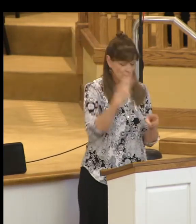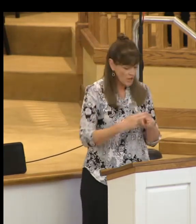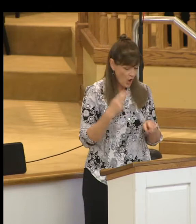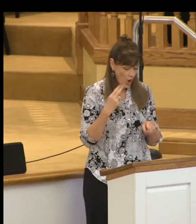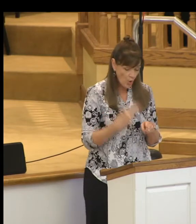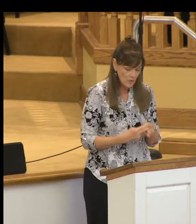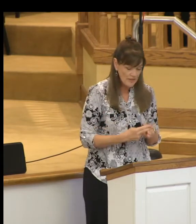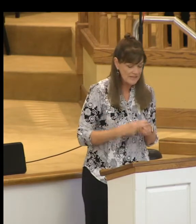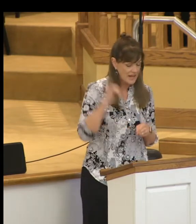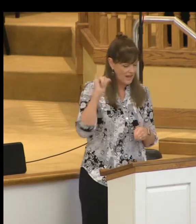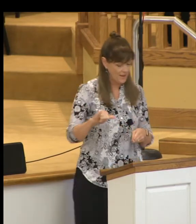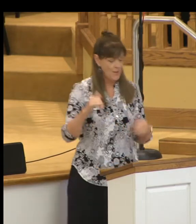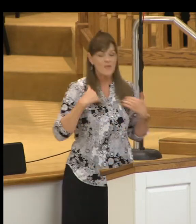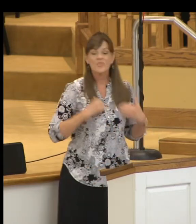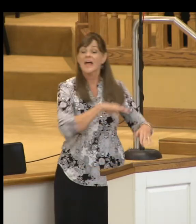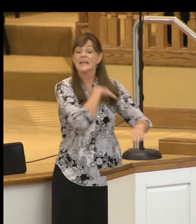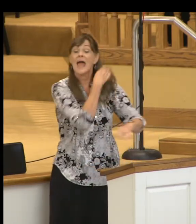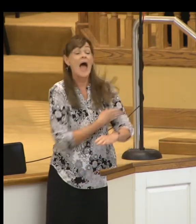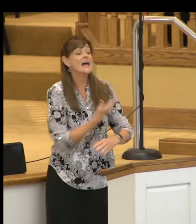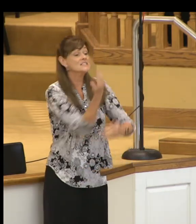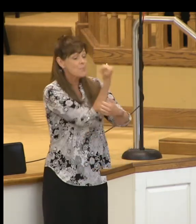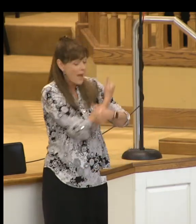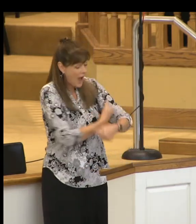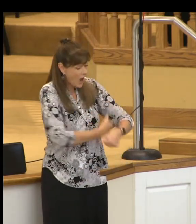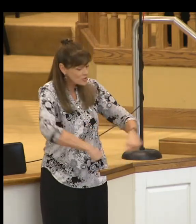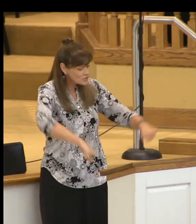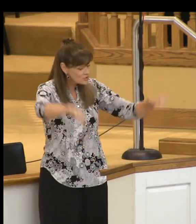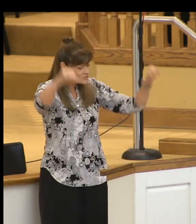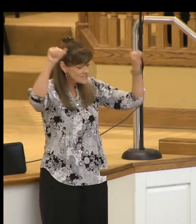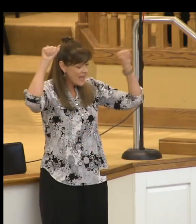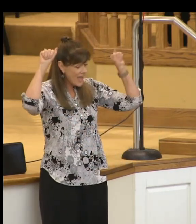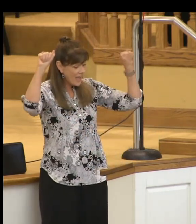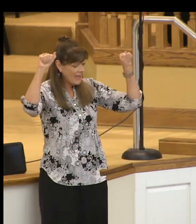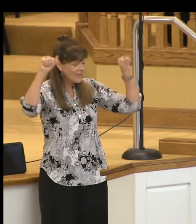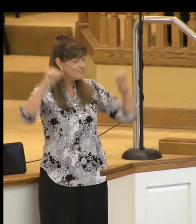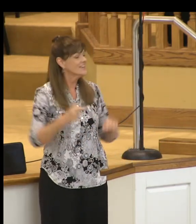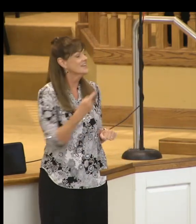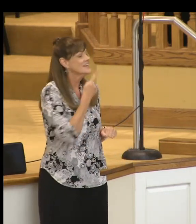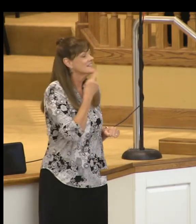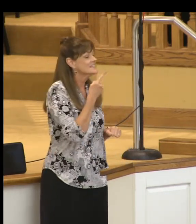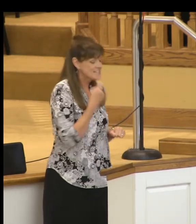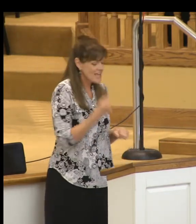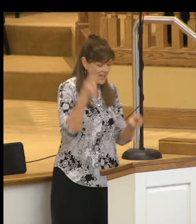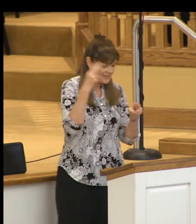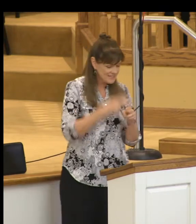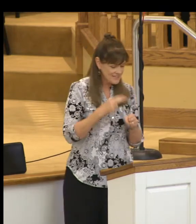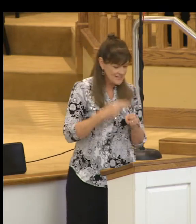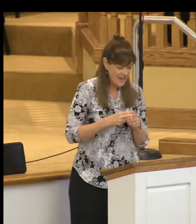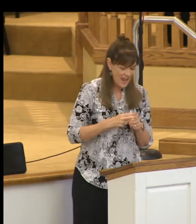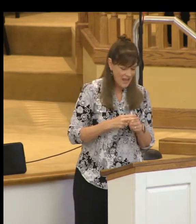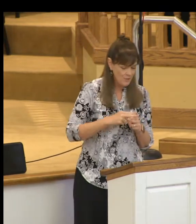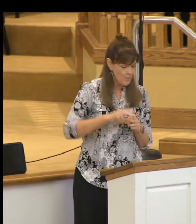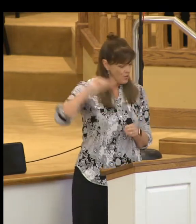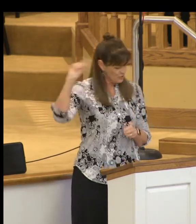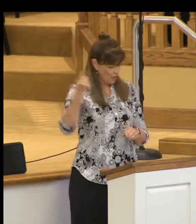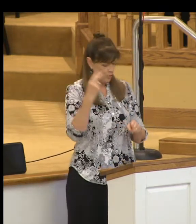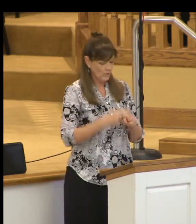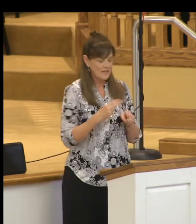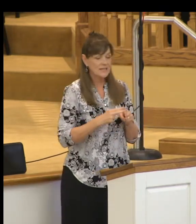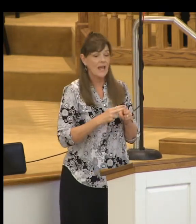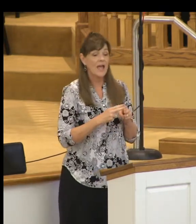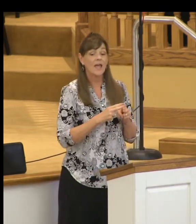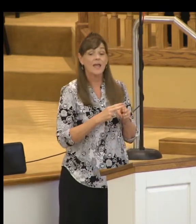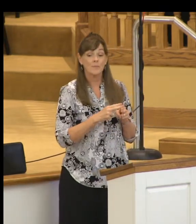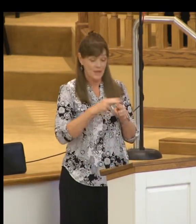name, the only name that has the power to save. Say the name, the